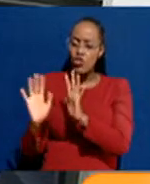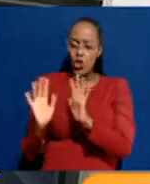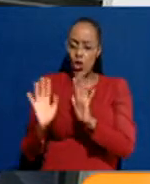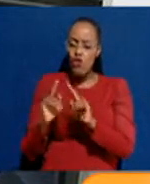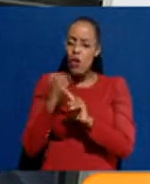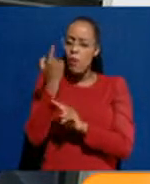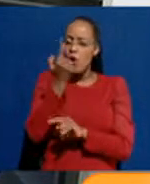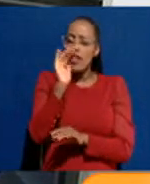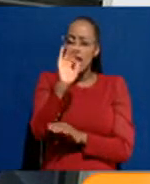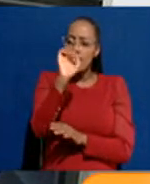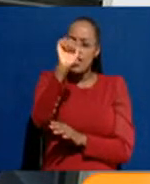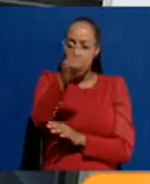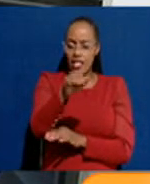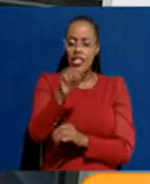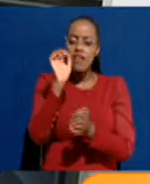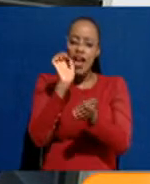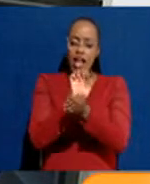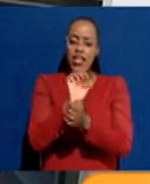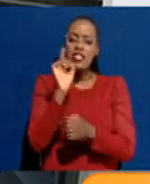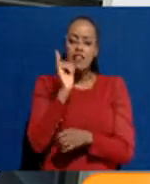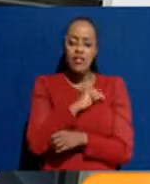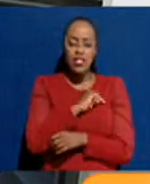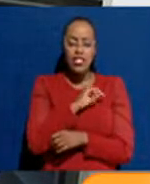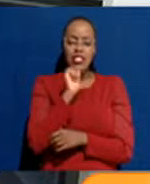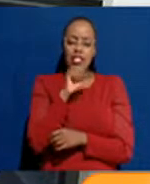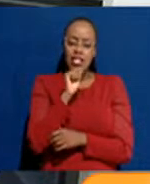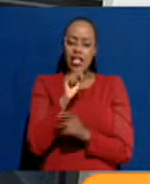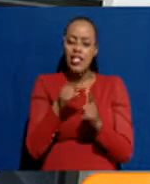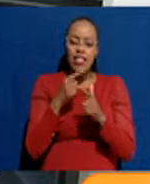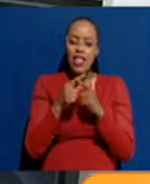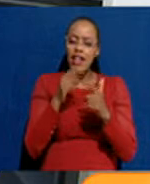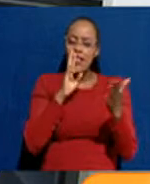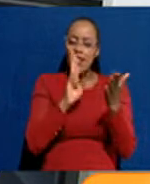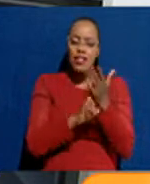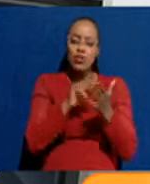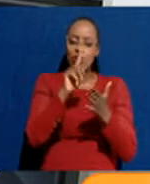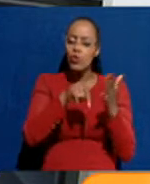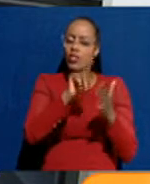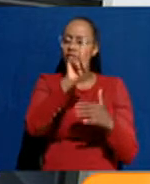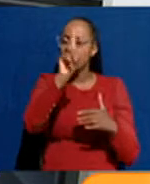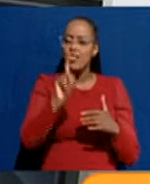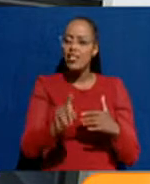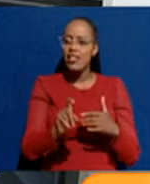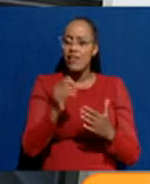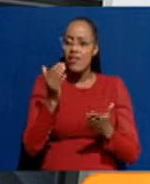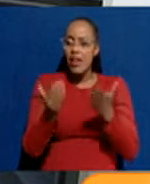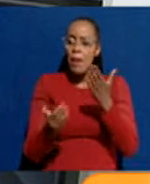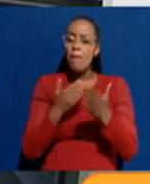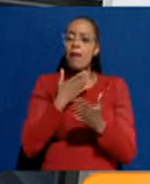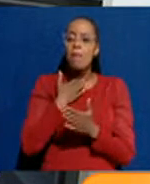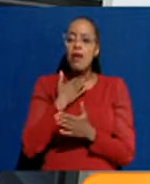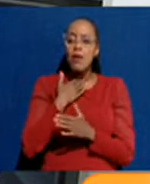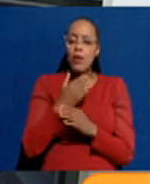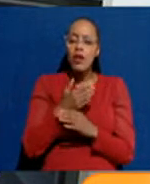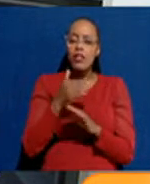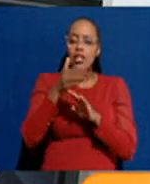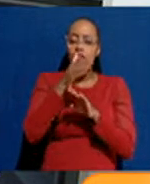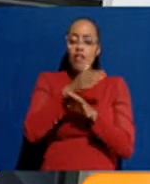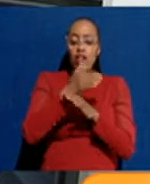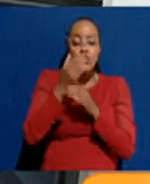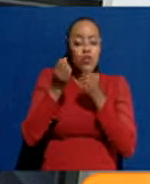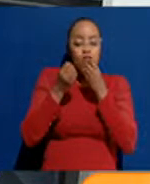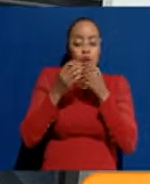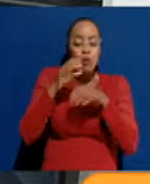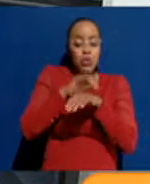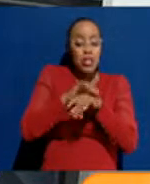just asking. Yes, there was a prosecution. There was and actually a prosecution. What is the outcome of that? I may want to go back to find the update, but yes,